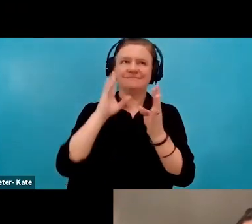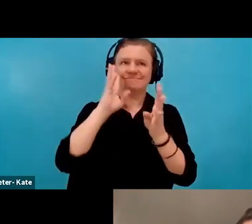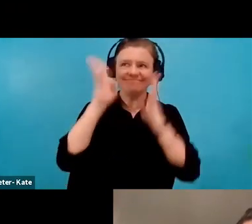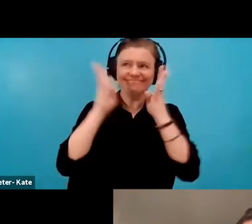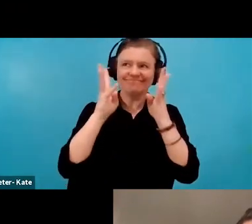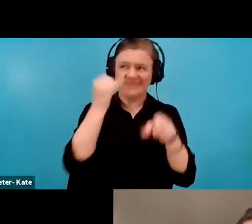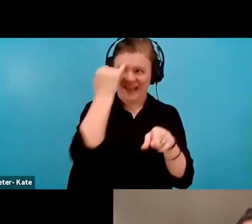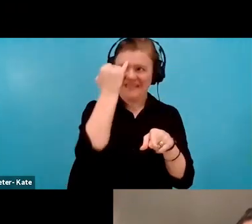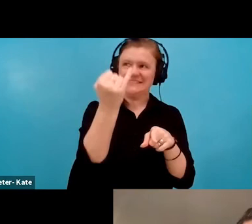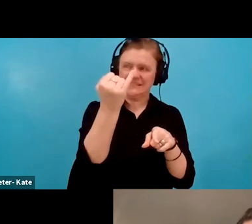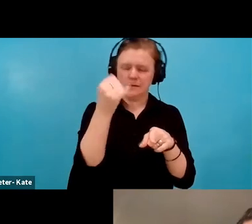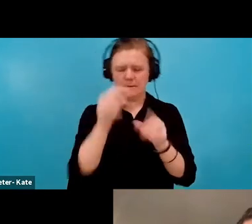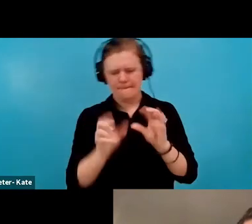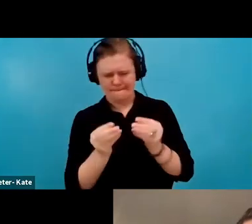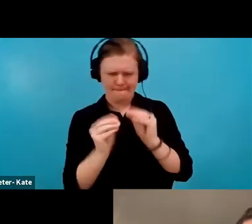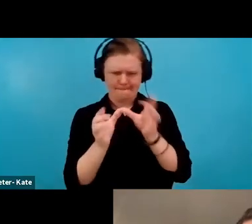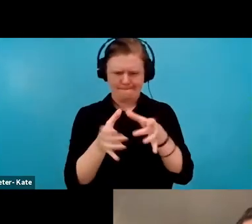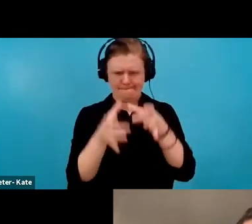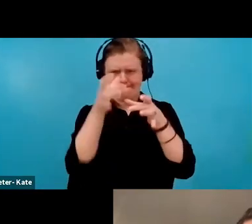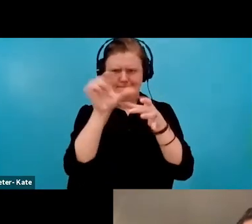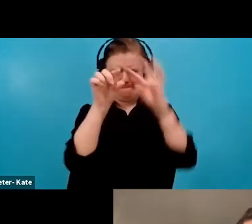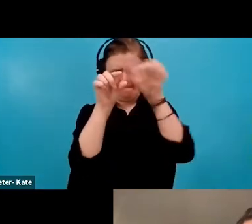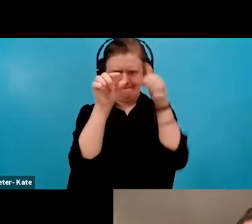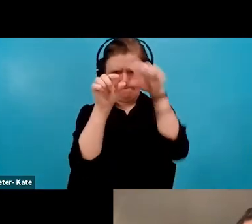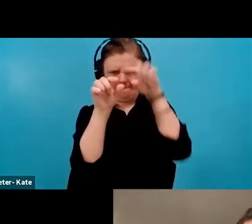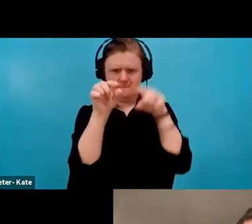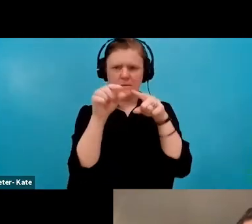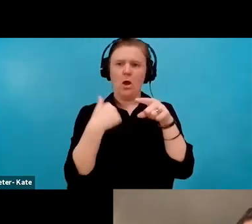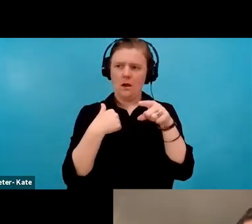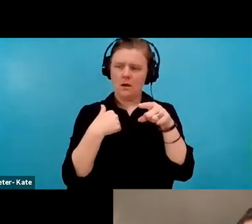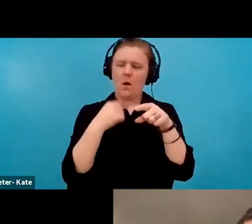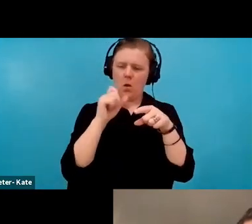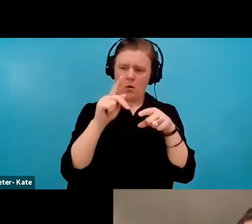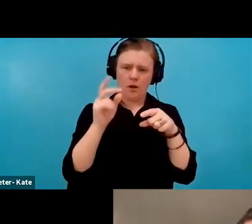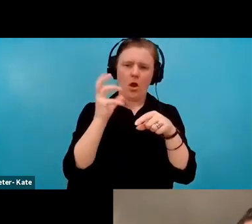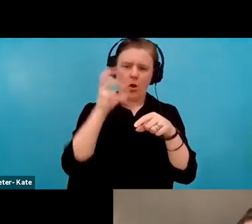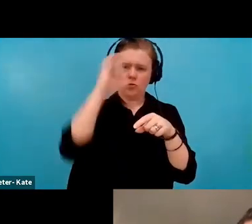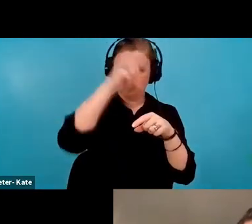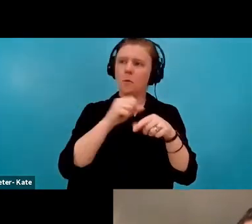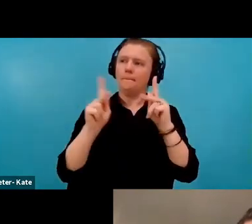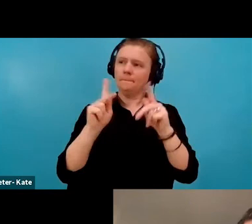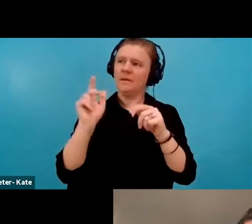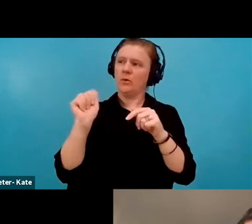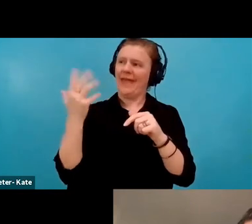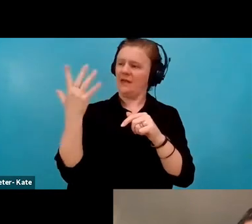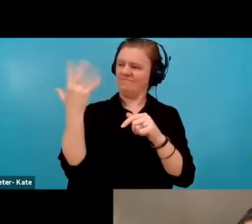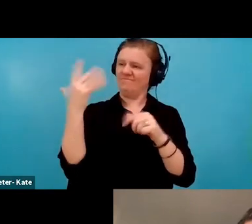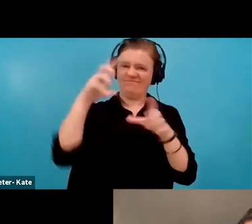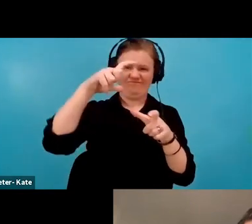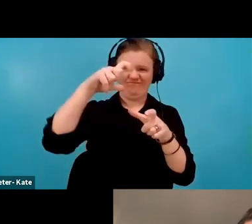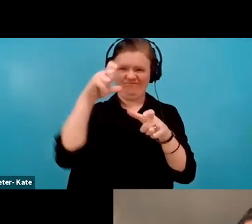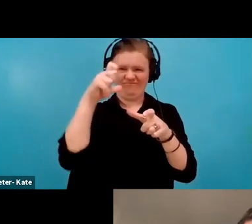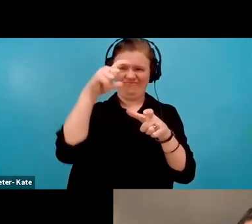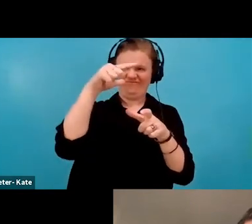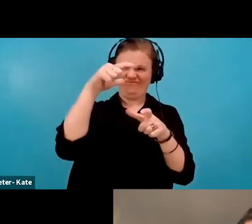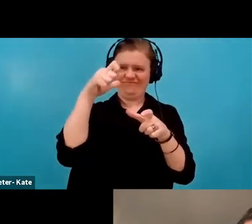that and they made assumptions when they designed it. They made an assumption that someone would have the the like the sort of finger dexterity to operate